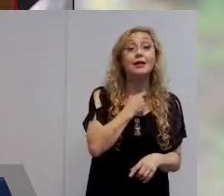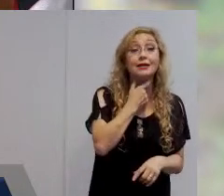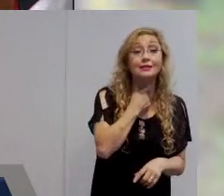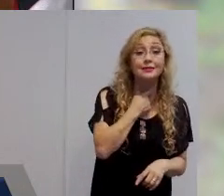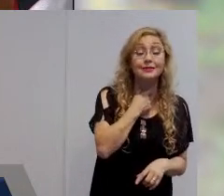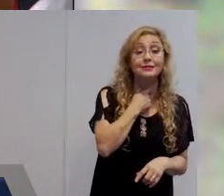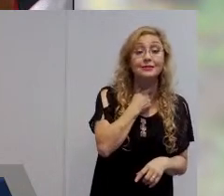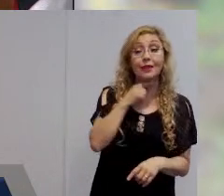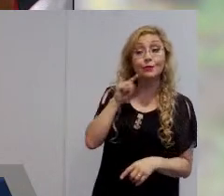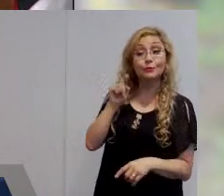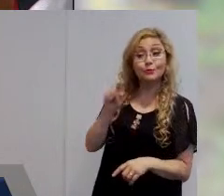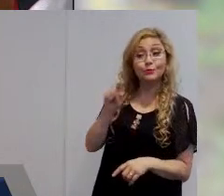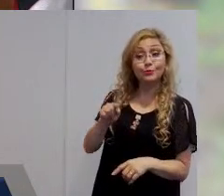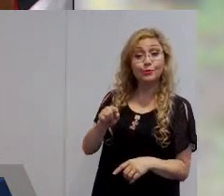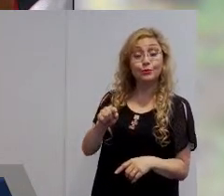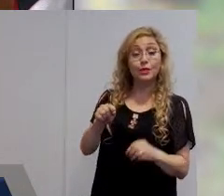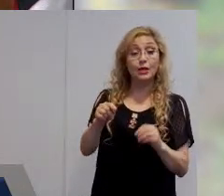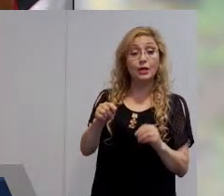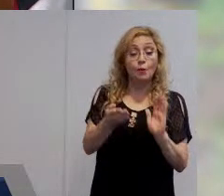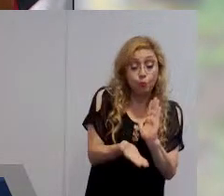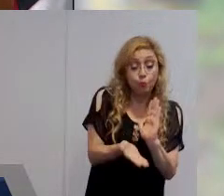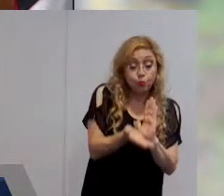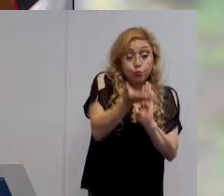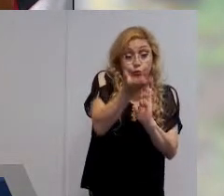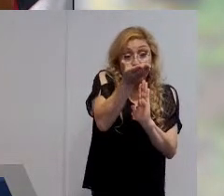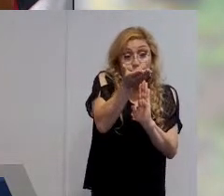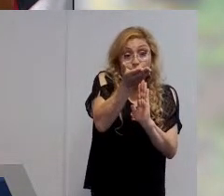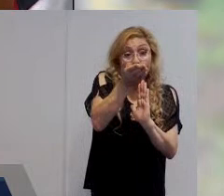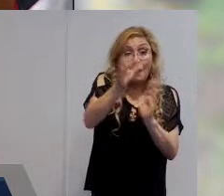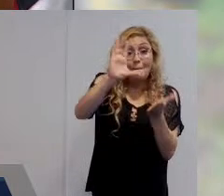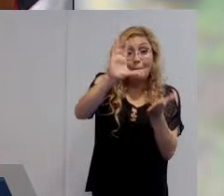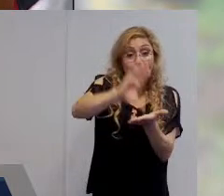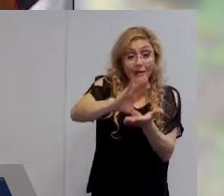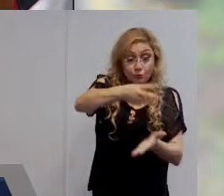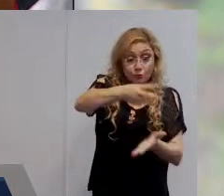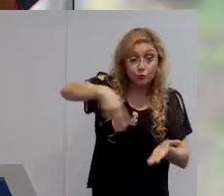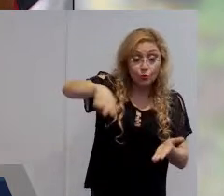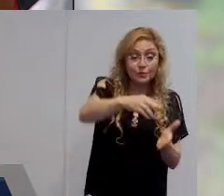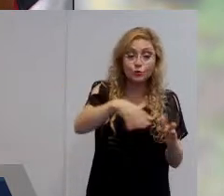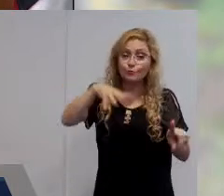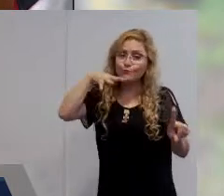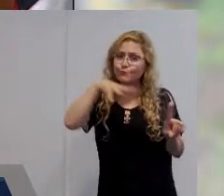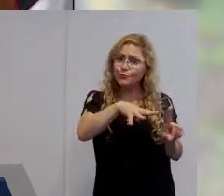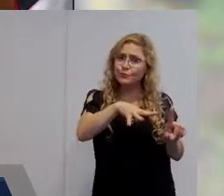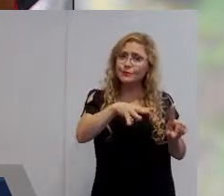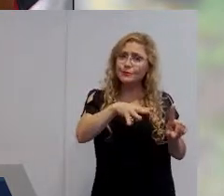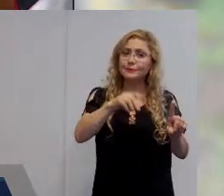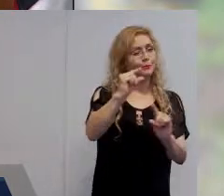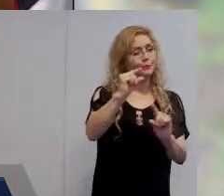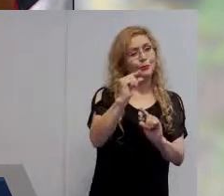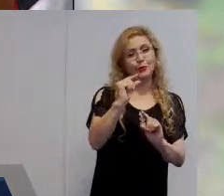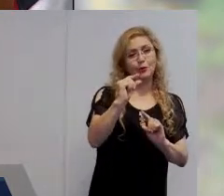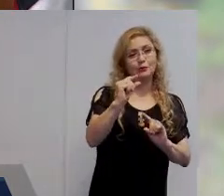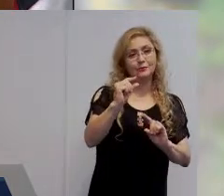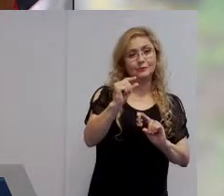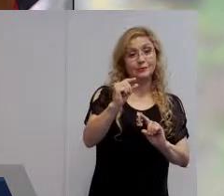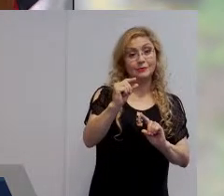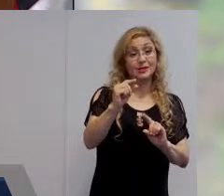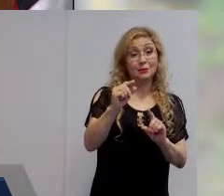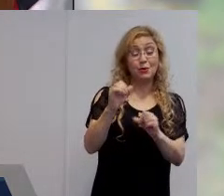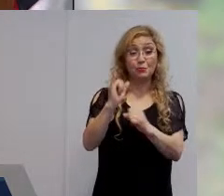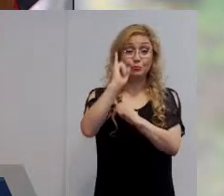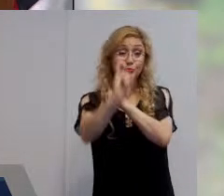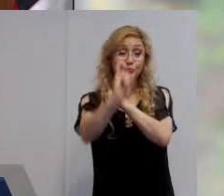has ensured that inflation in our country has not affected, as we're